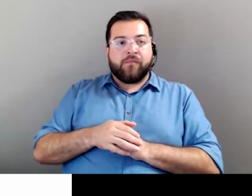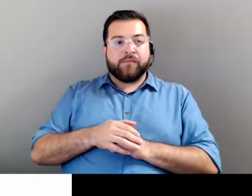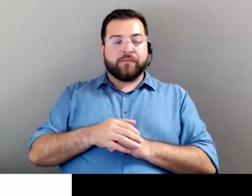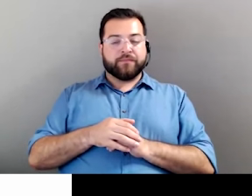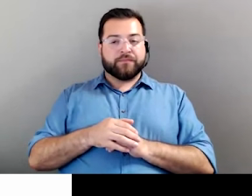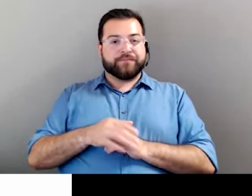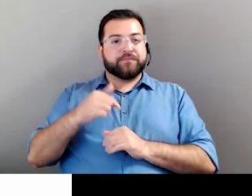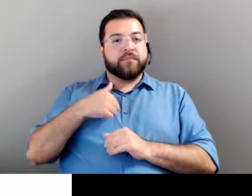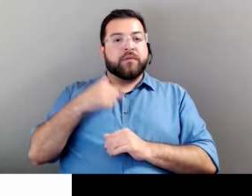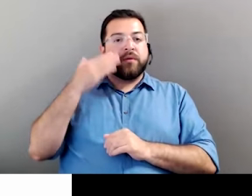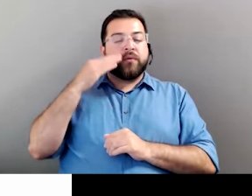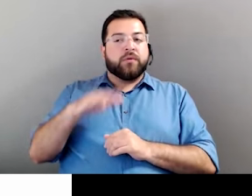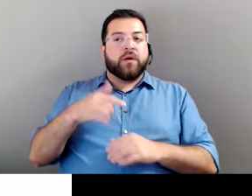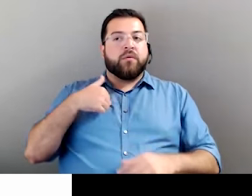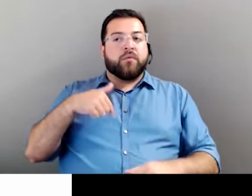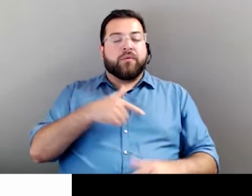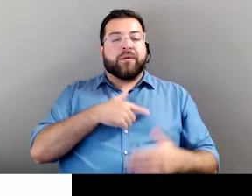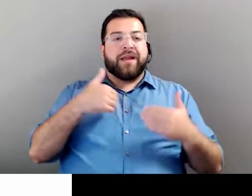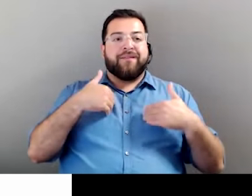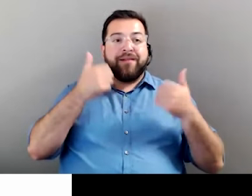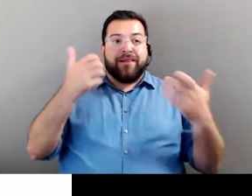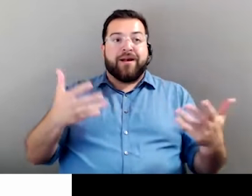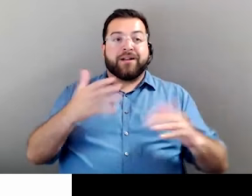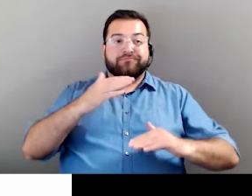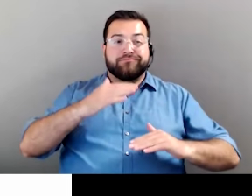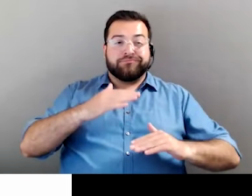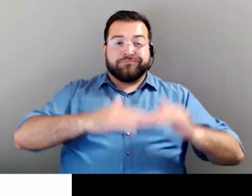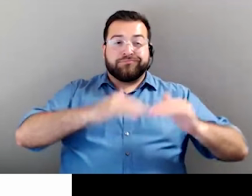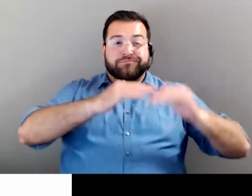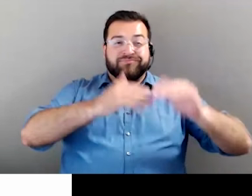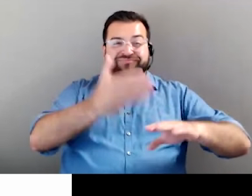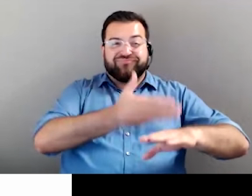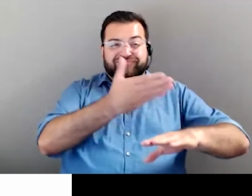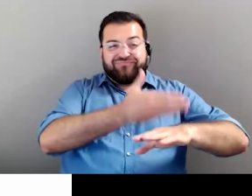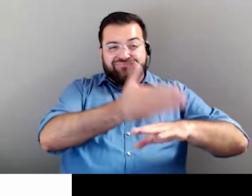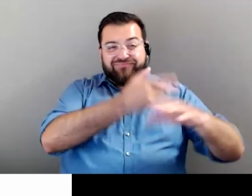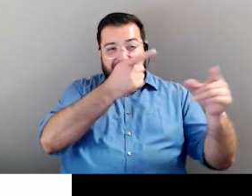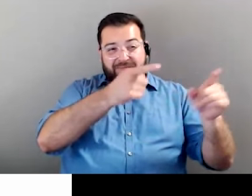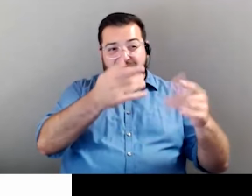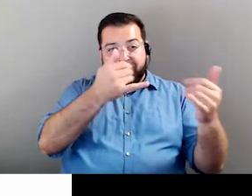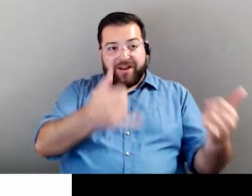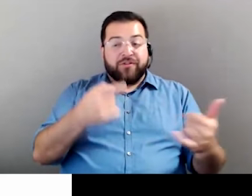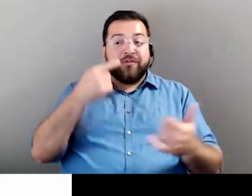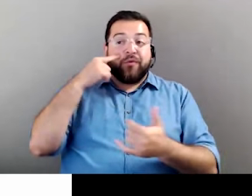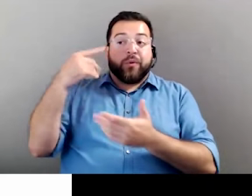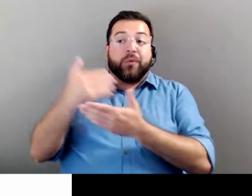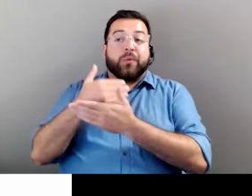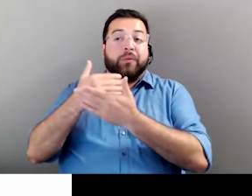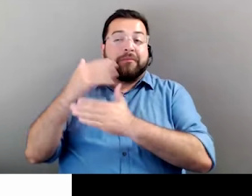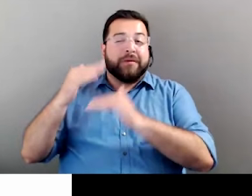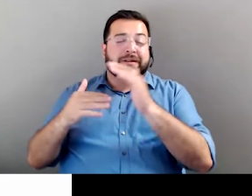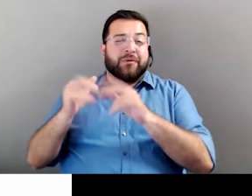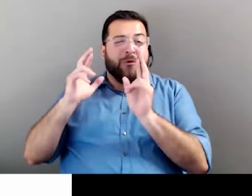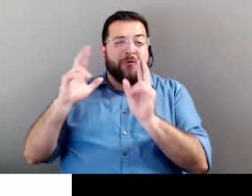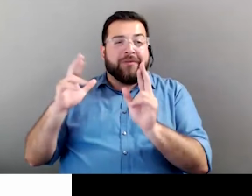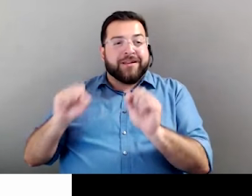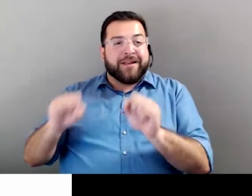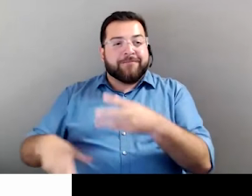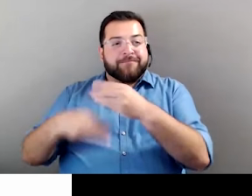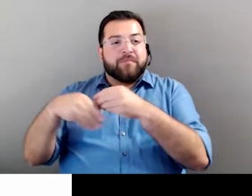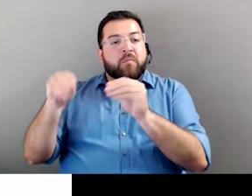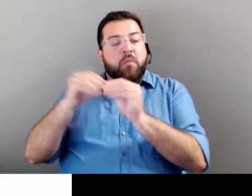that we have a lot of construction going on right now. So for our newer buildings, hopefully we can get more lactation space within those buildings